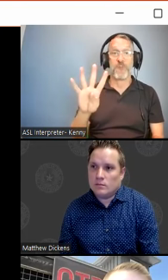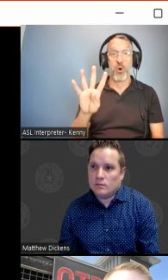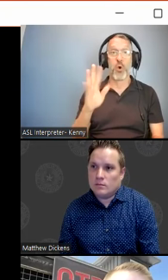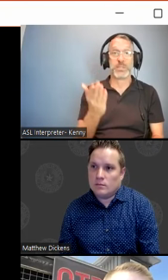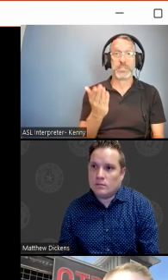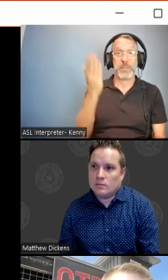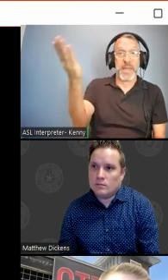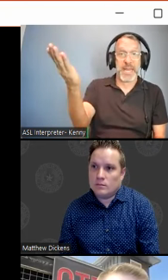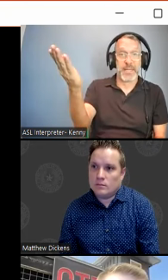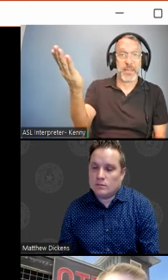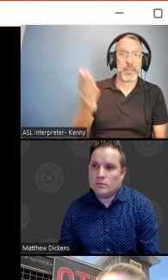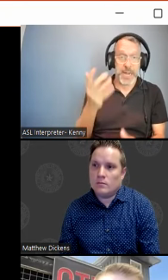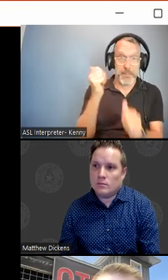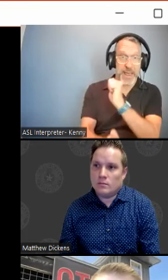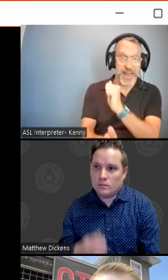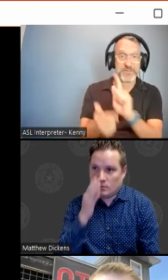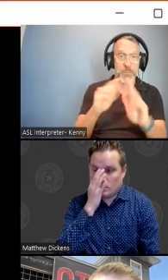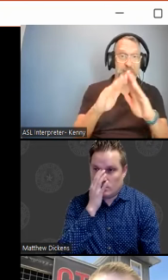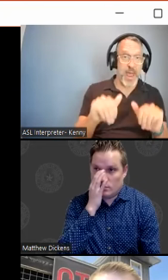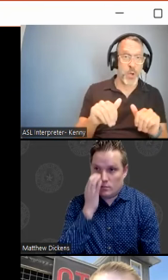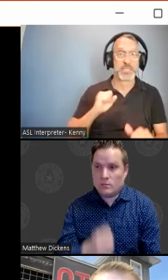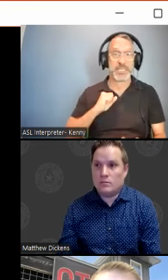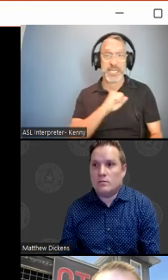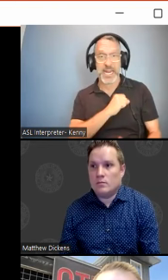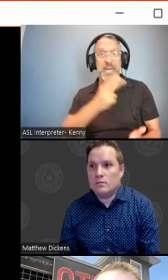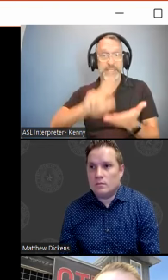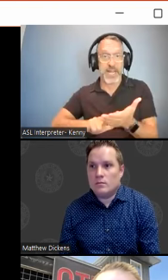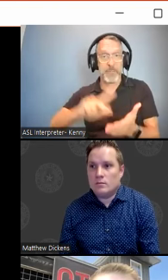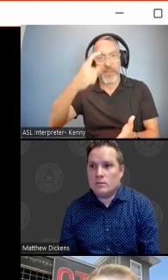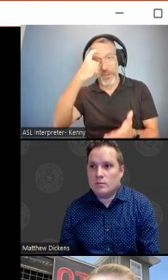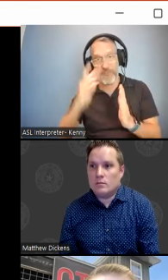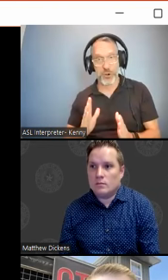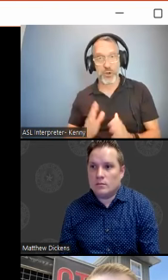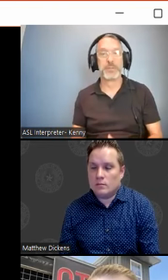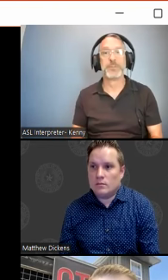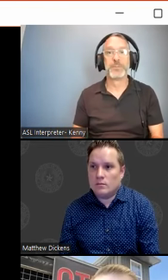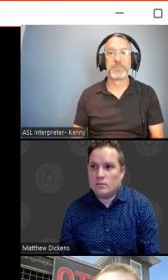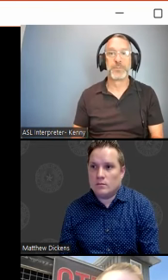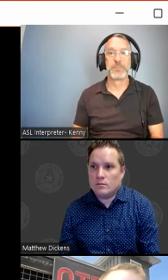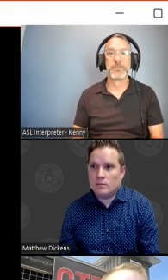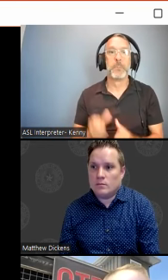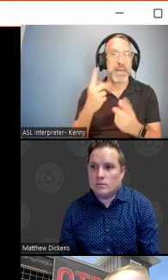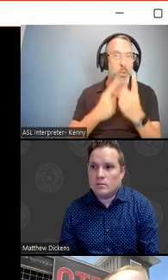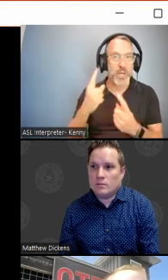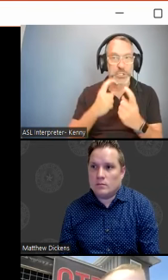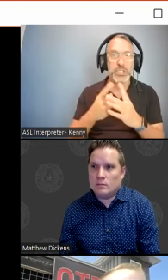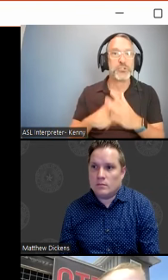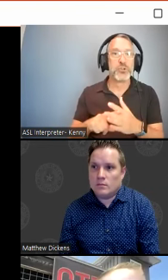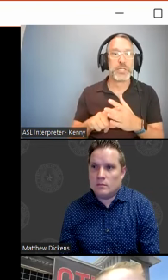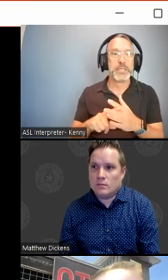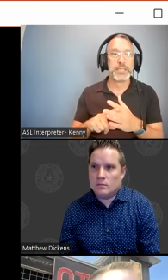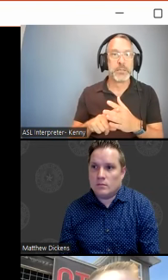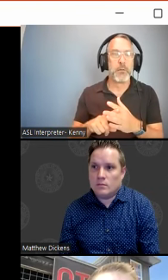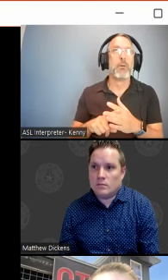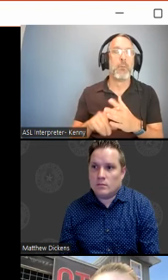submitted and it passed out of the House and Senate and was signed by the governor, we got questions starting that kind of